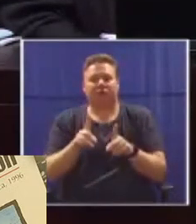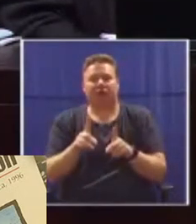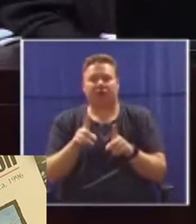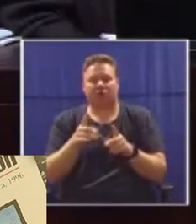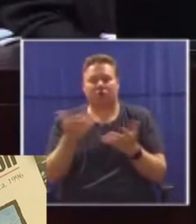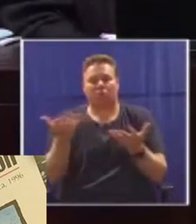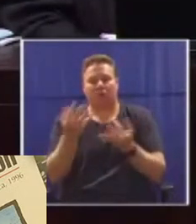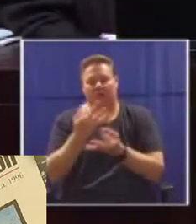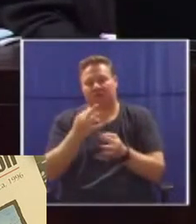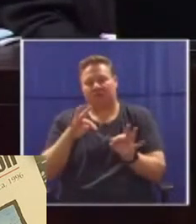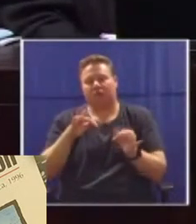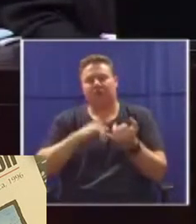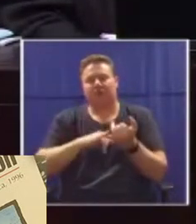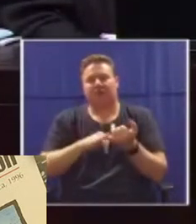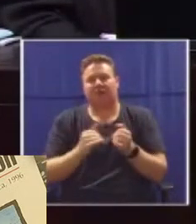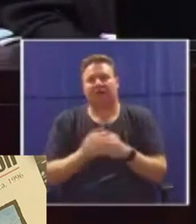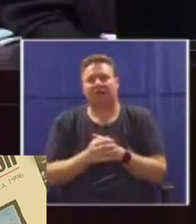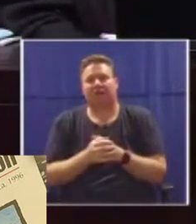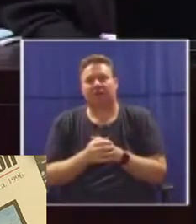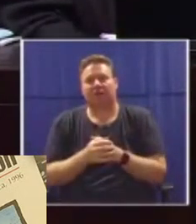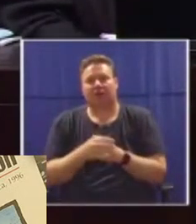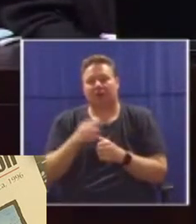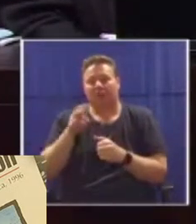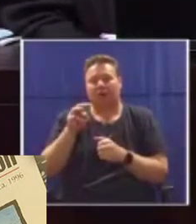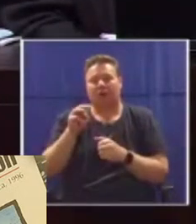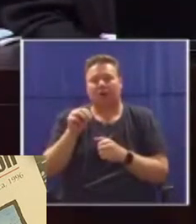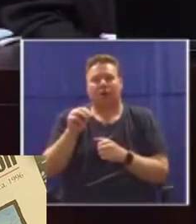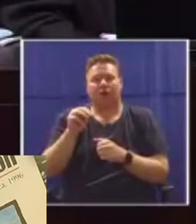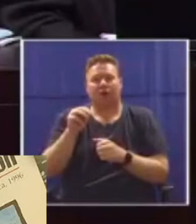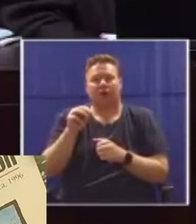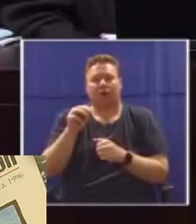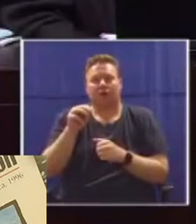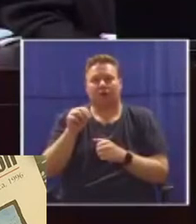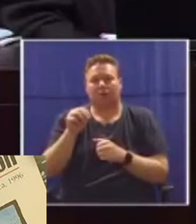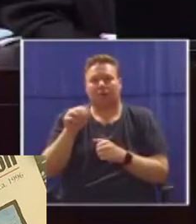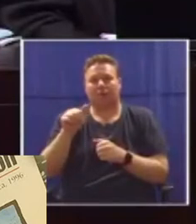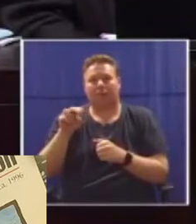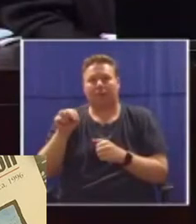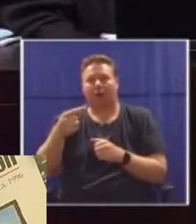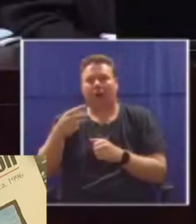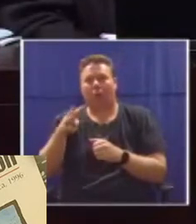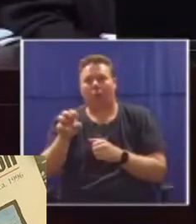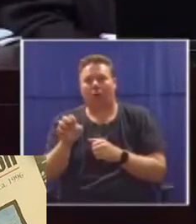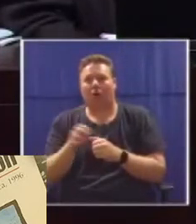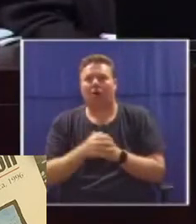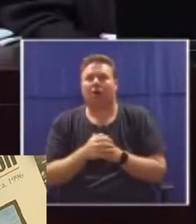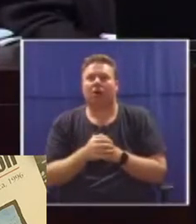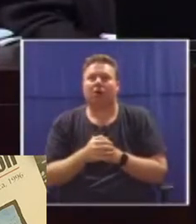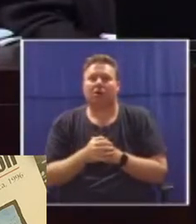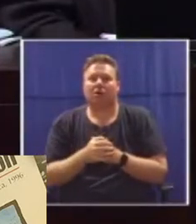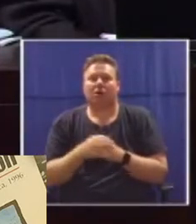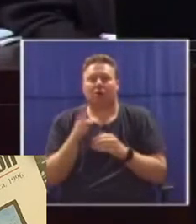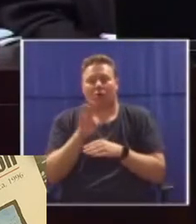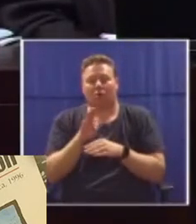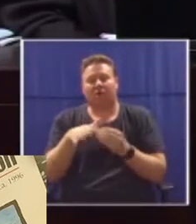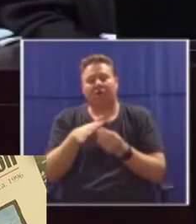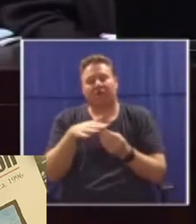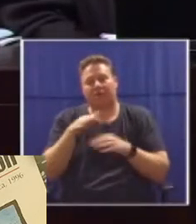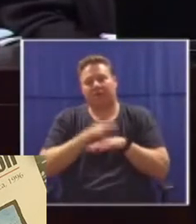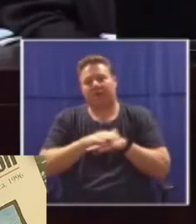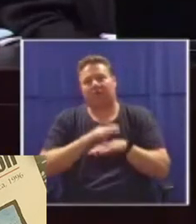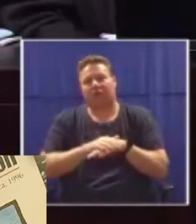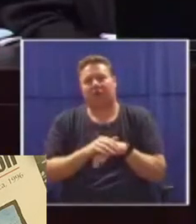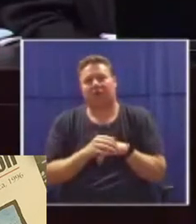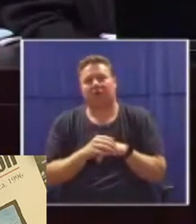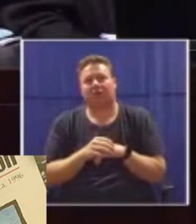the Free State, Tate Maho. And also our condolences to his family and friends